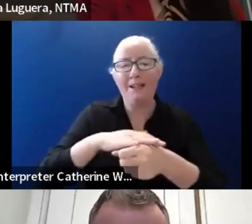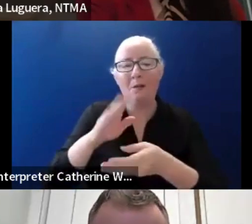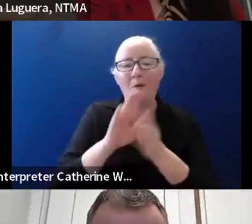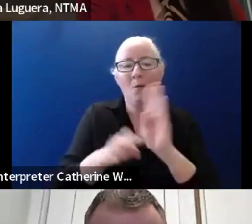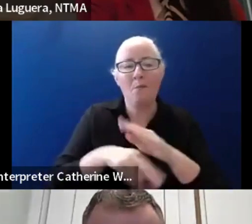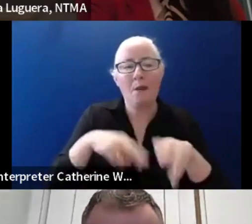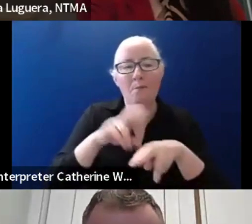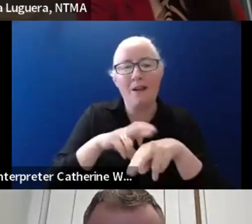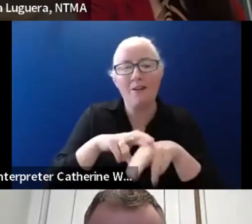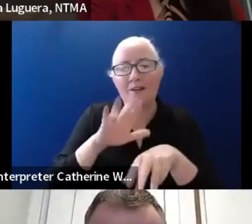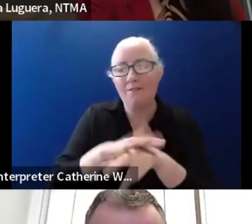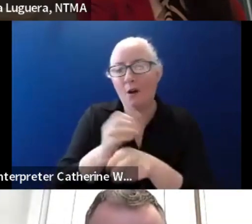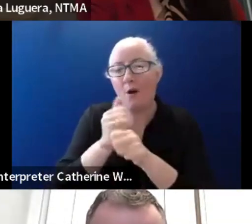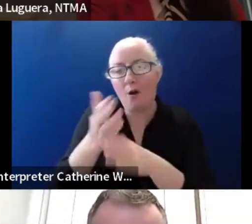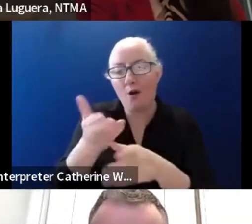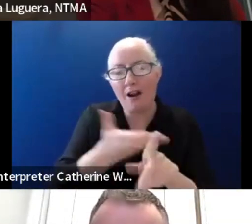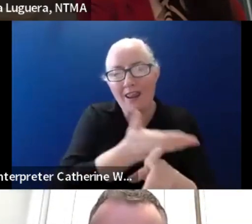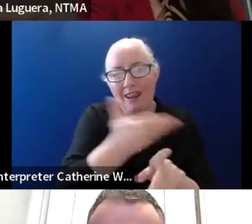us.